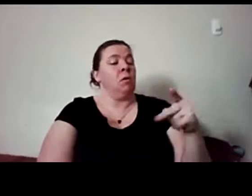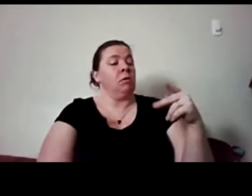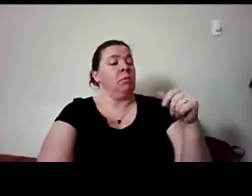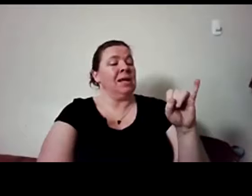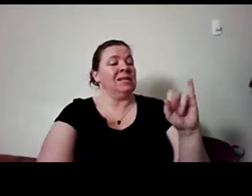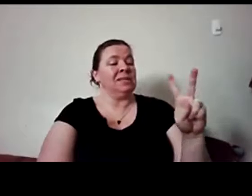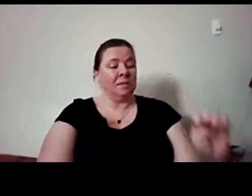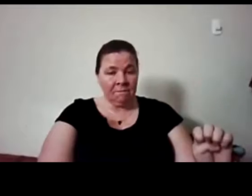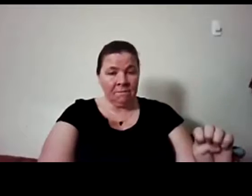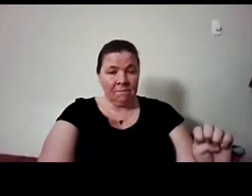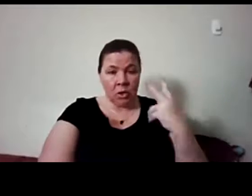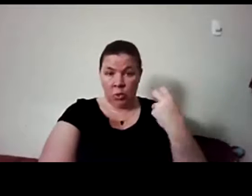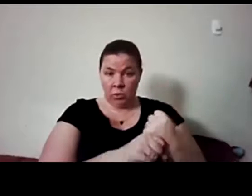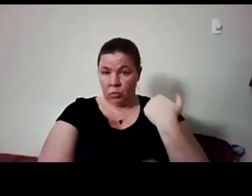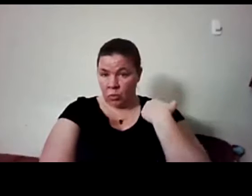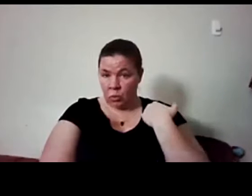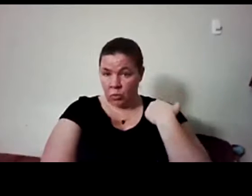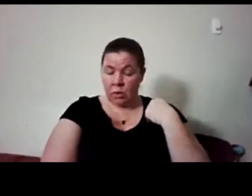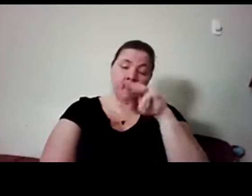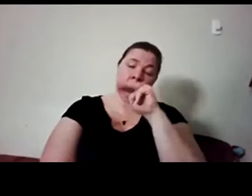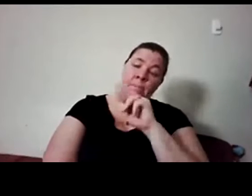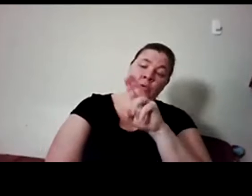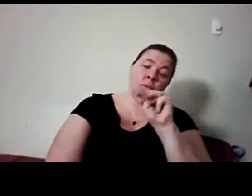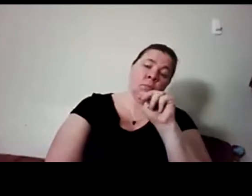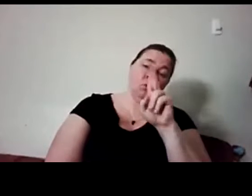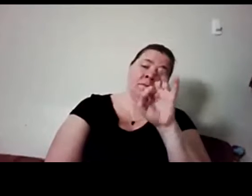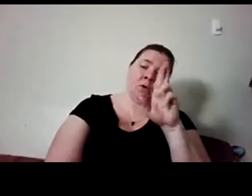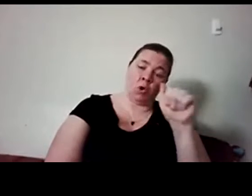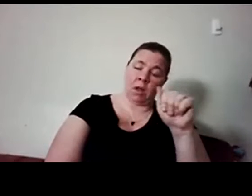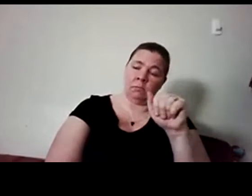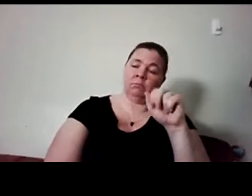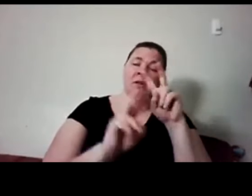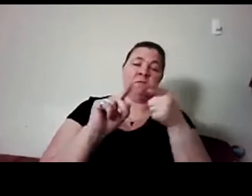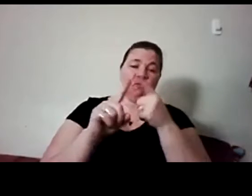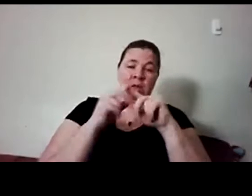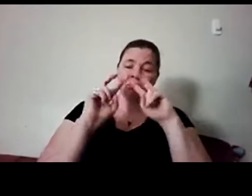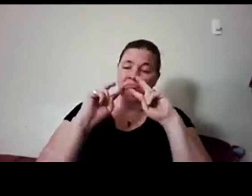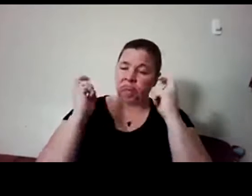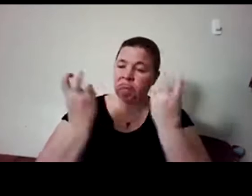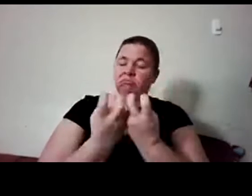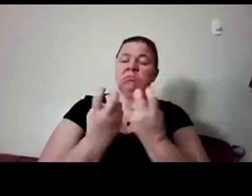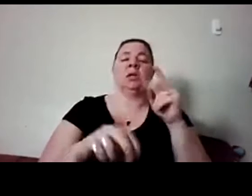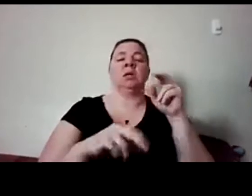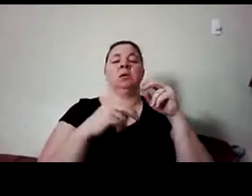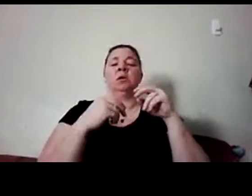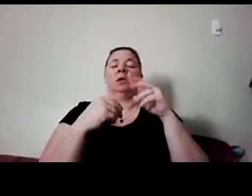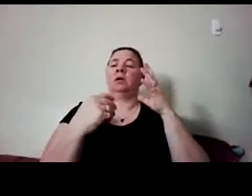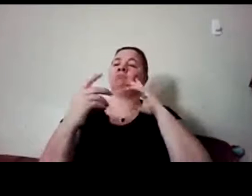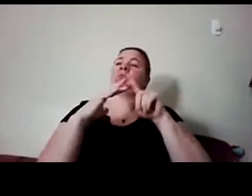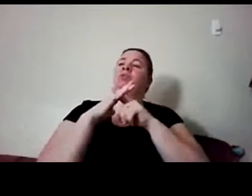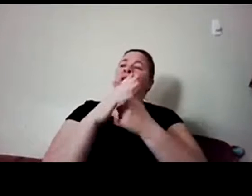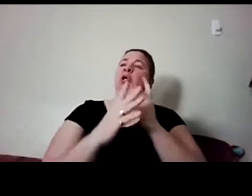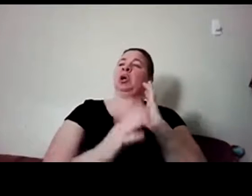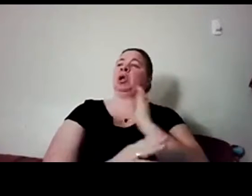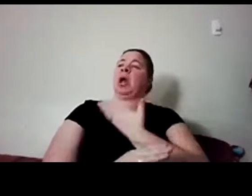So just over 3 years ago, Mr. Mufareh and his close friends are going to sit down and say, hey, we are starting our own business. We're going to get